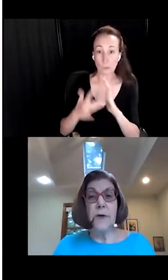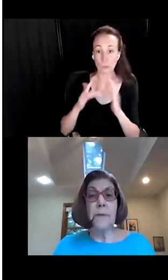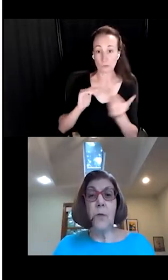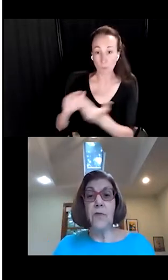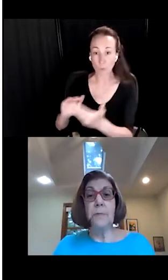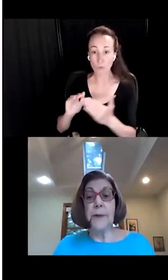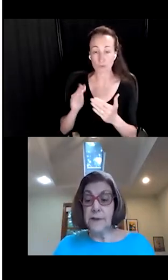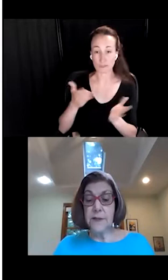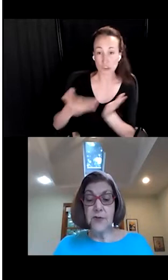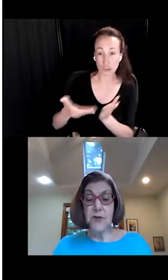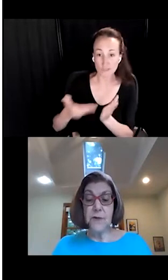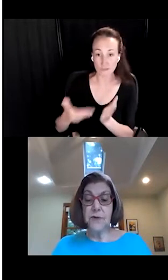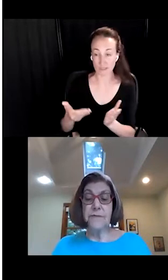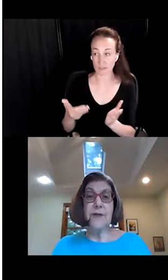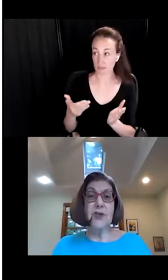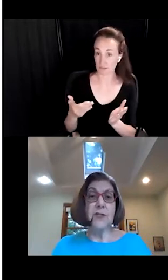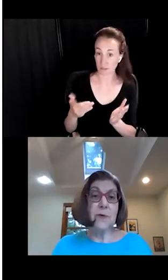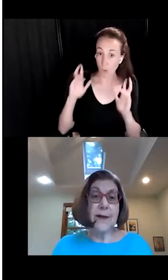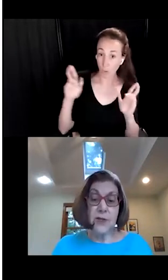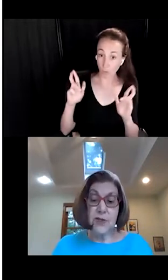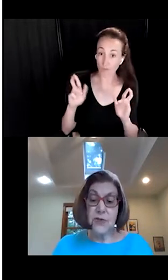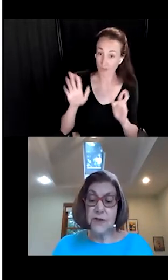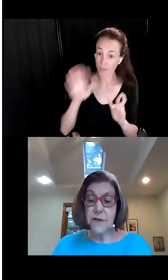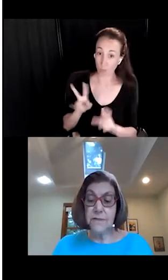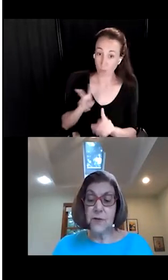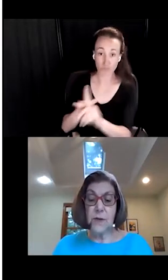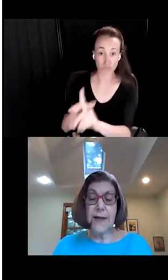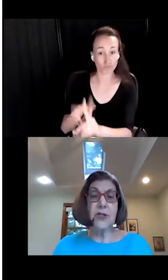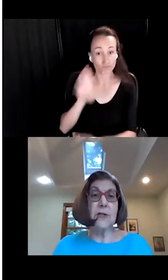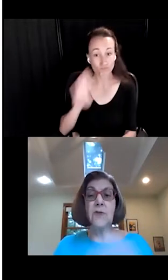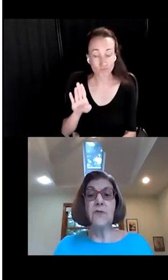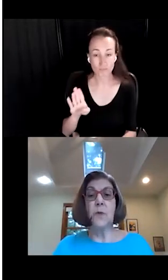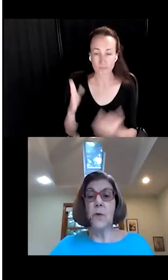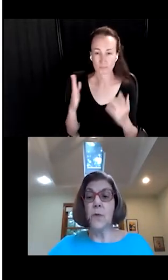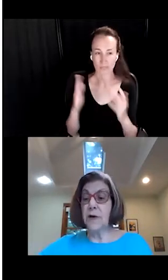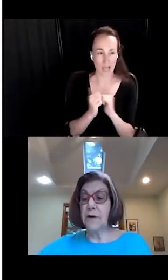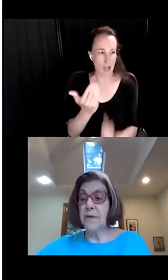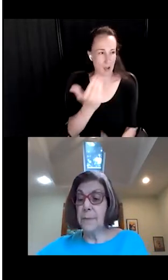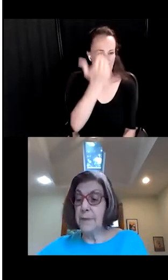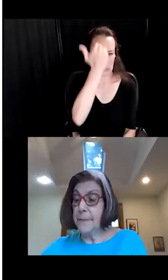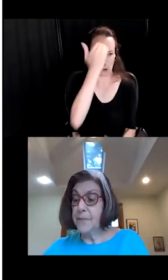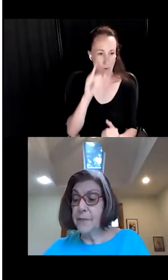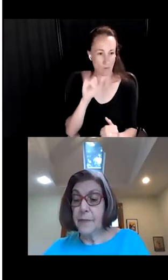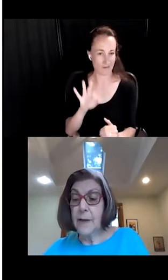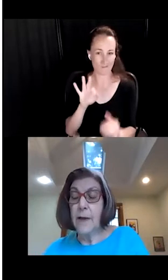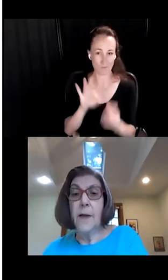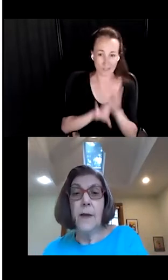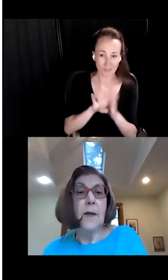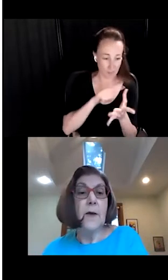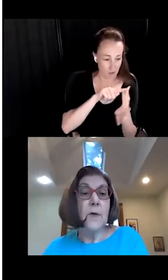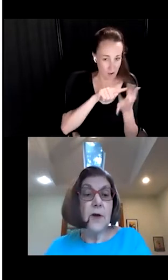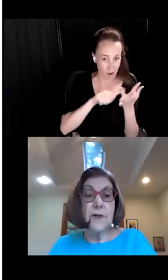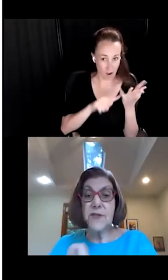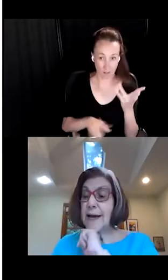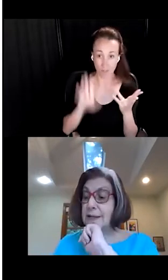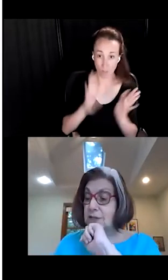if we, quote, build these new interventions, practitioners in the field will actually use what we are developing?